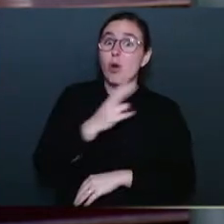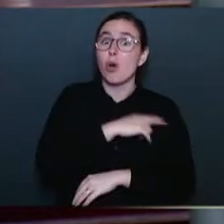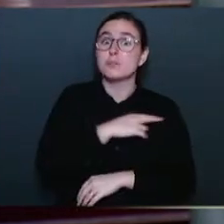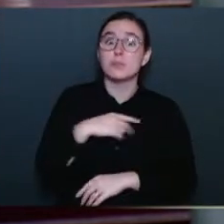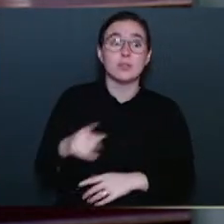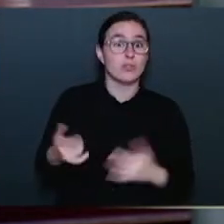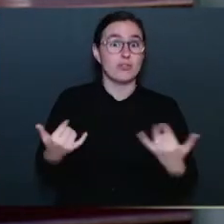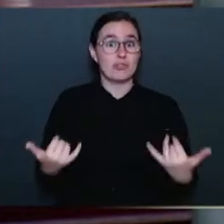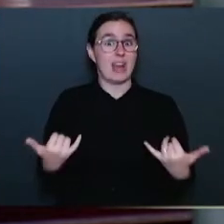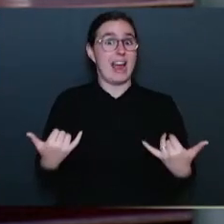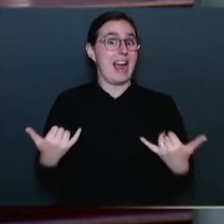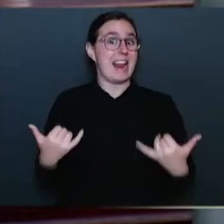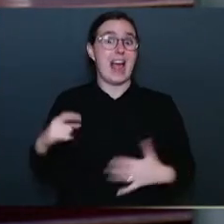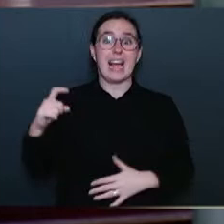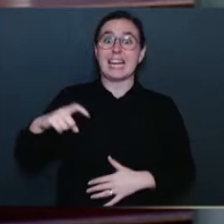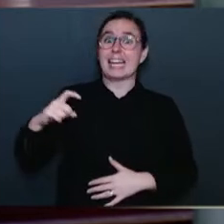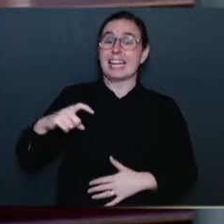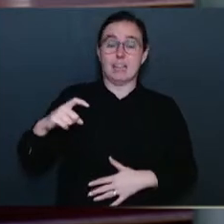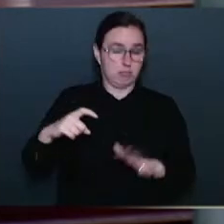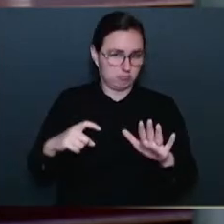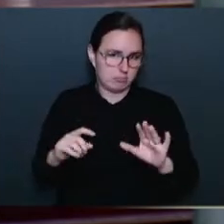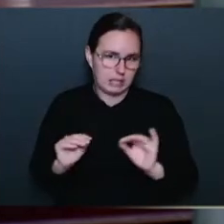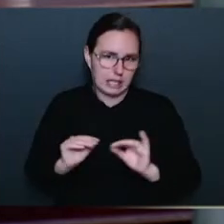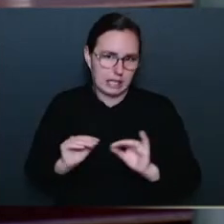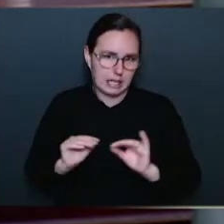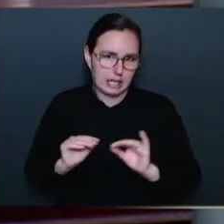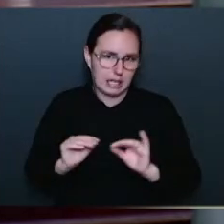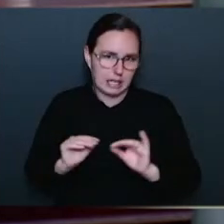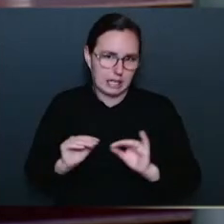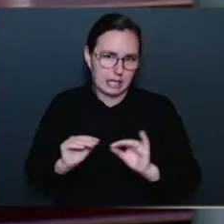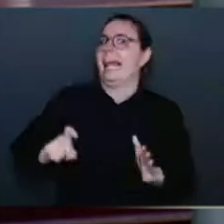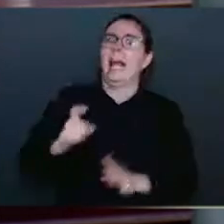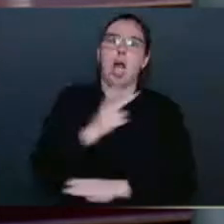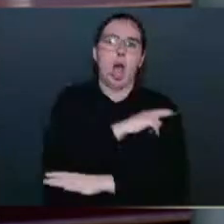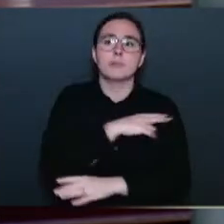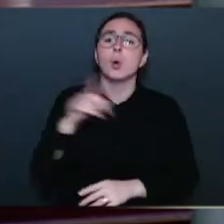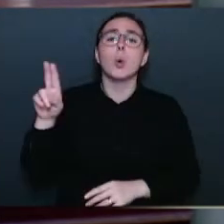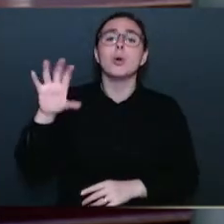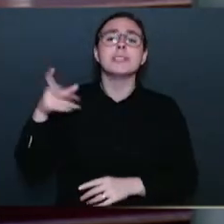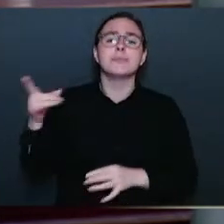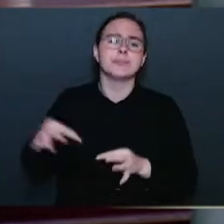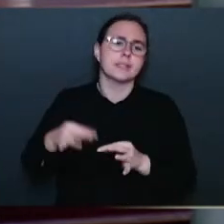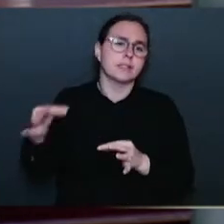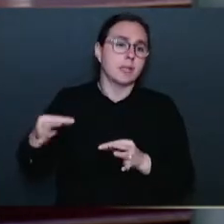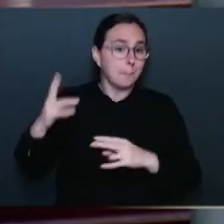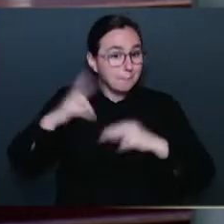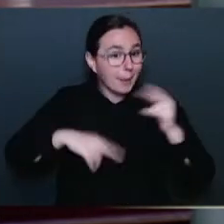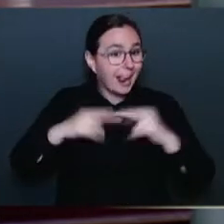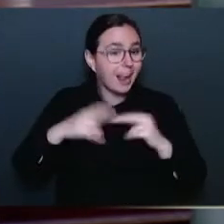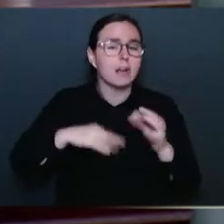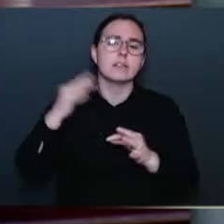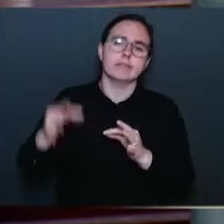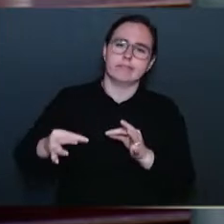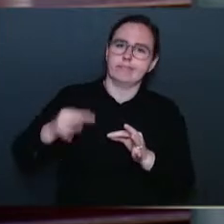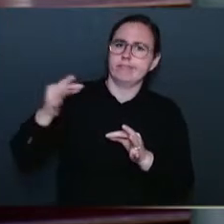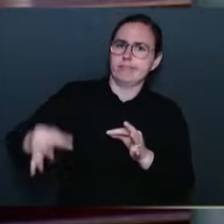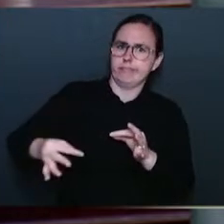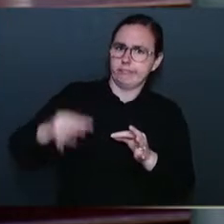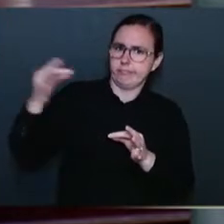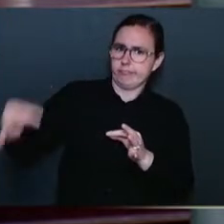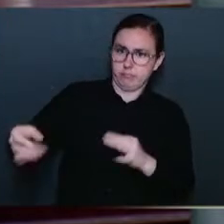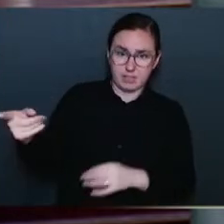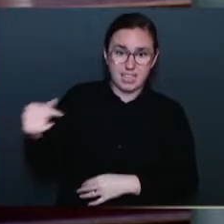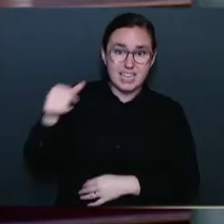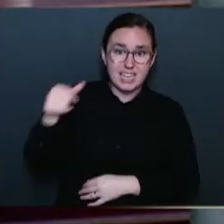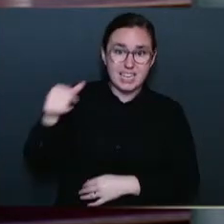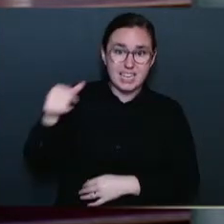the UCP government has delayed this project time and time again and even yesterday the infrastructure Minister couldn't answer simple questions